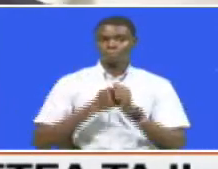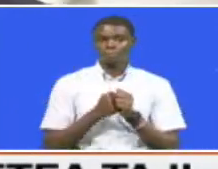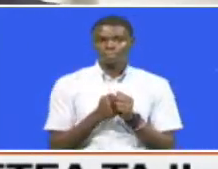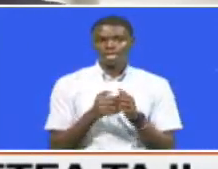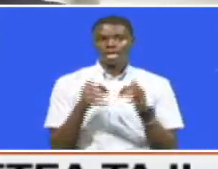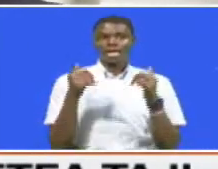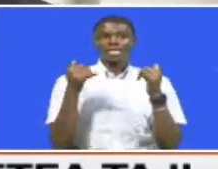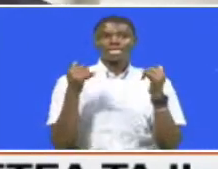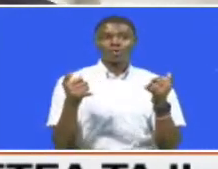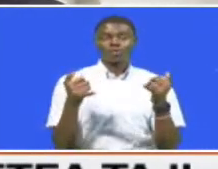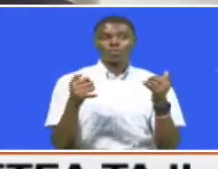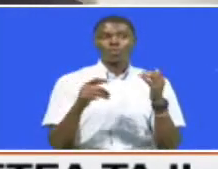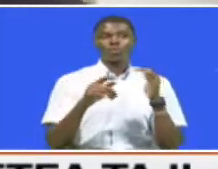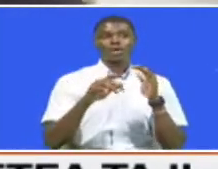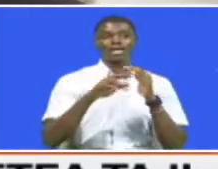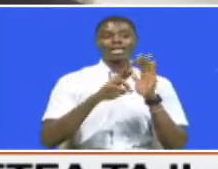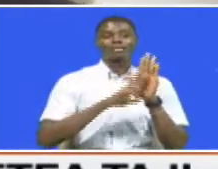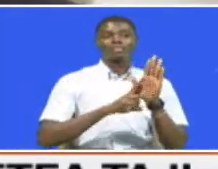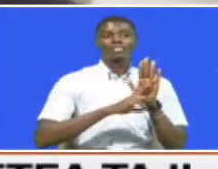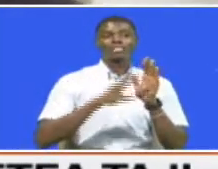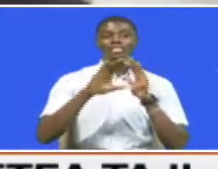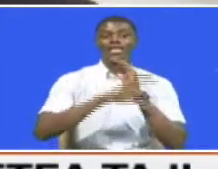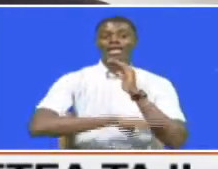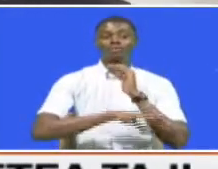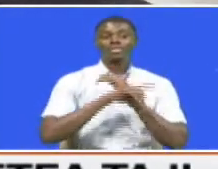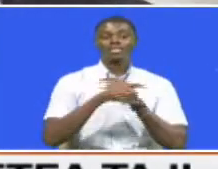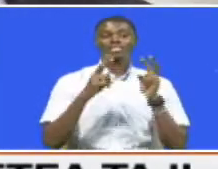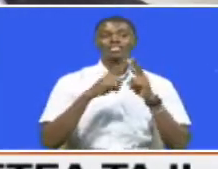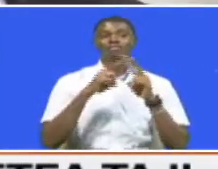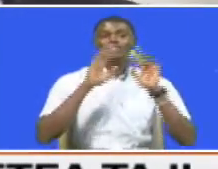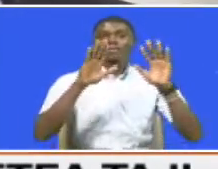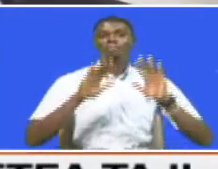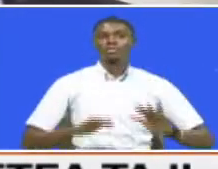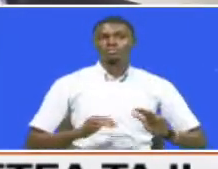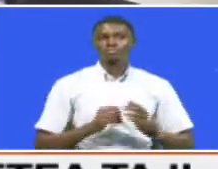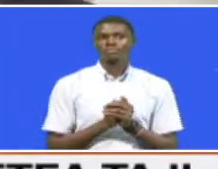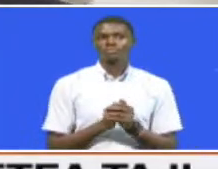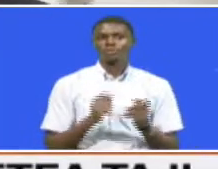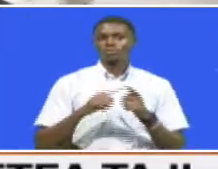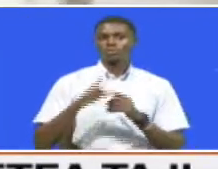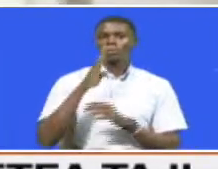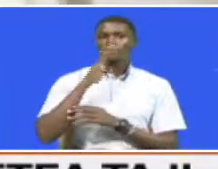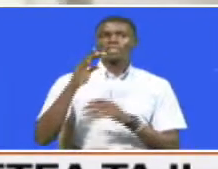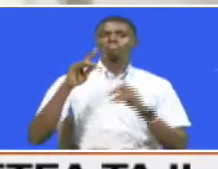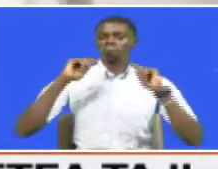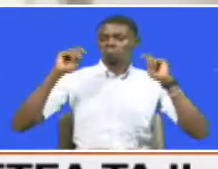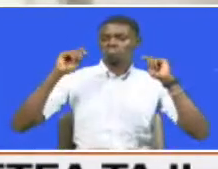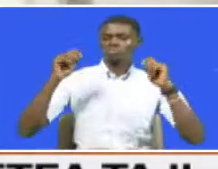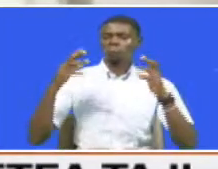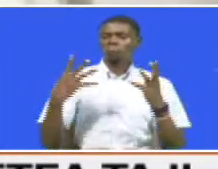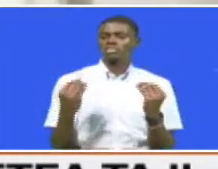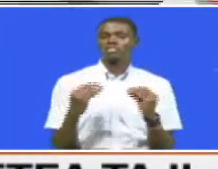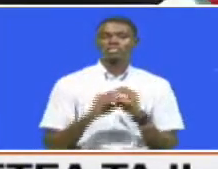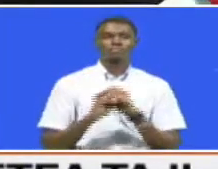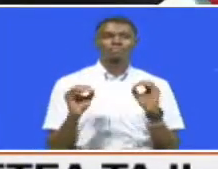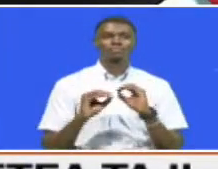are representing their countries. This is very important. To be a Commonwealth champion is not easy.